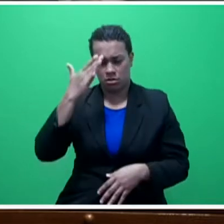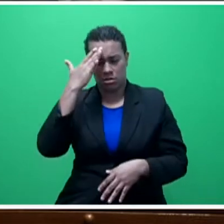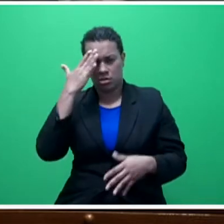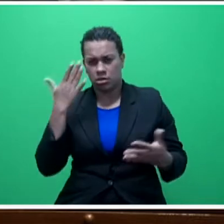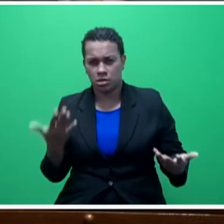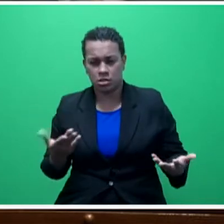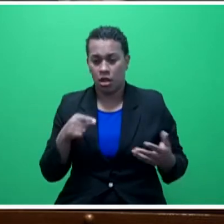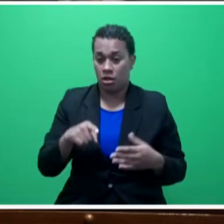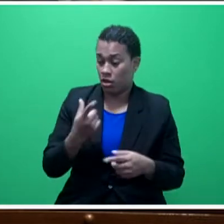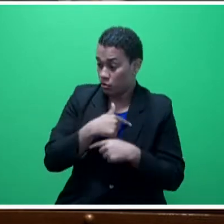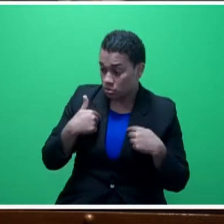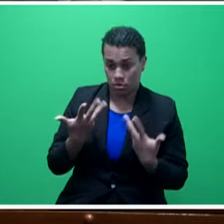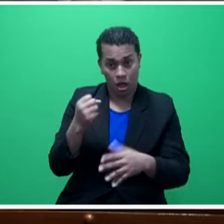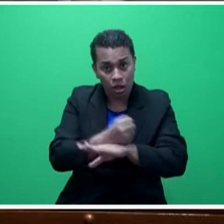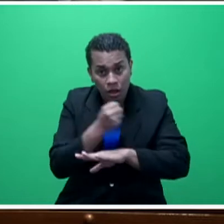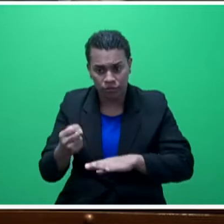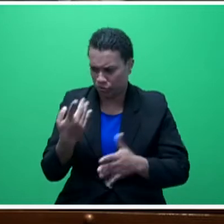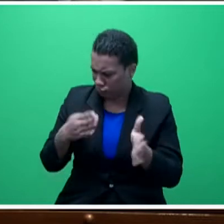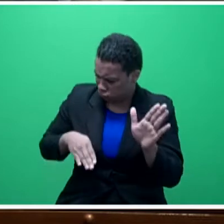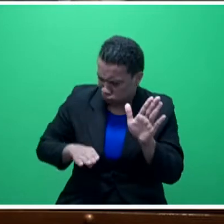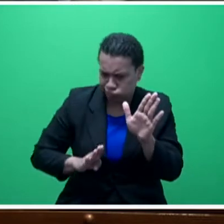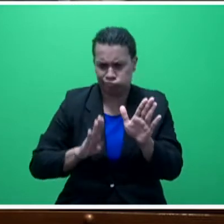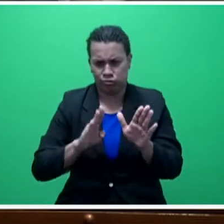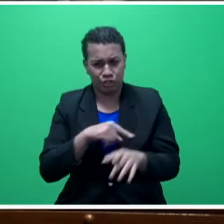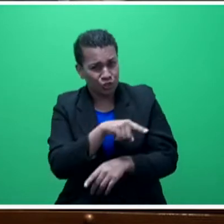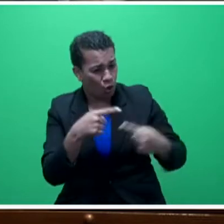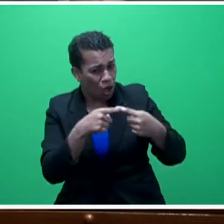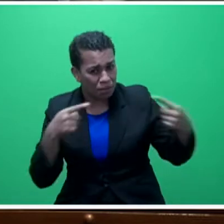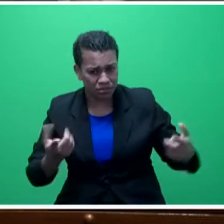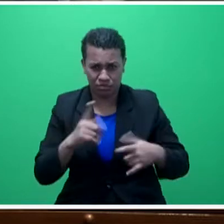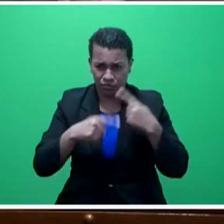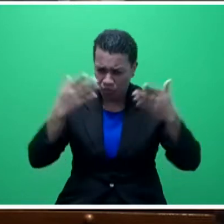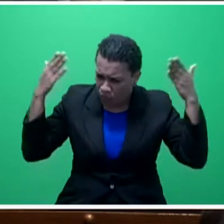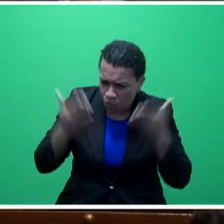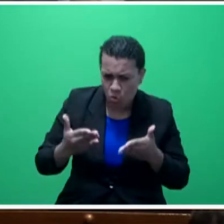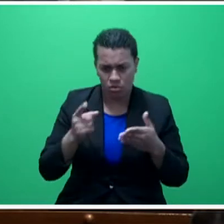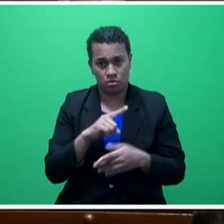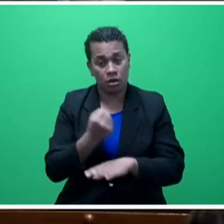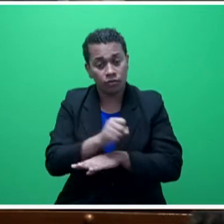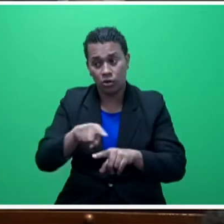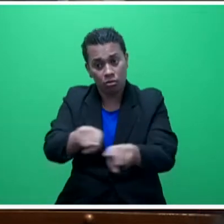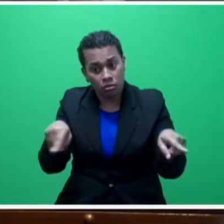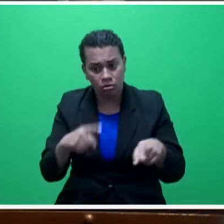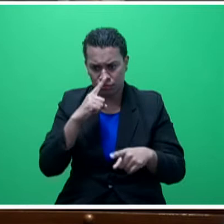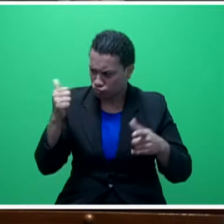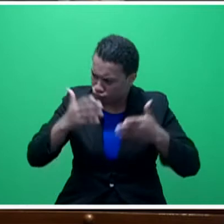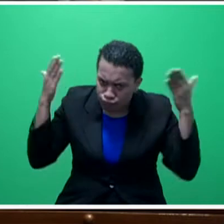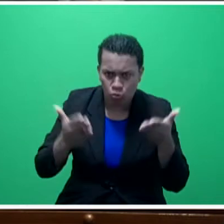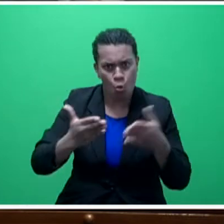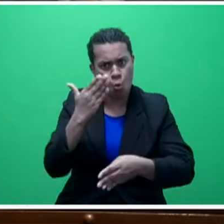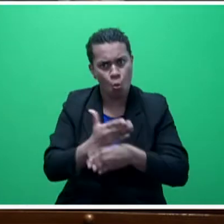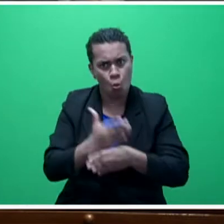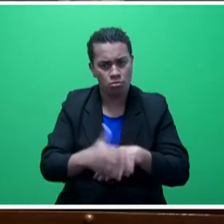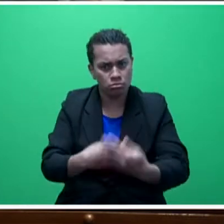nation is ever a priority to the opposition. Mr. Speaker, sir, in light of the measures announced by the